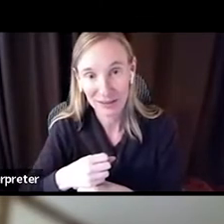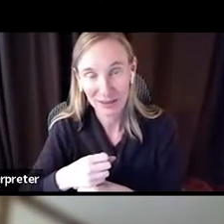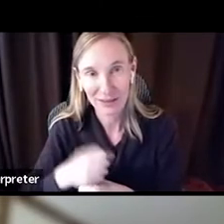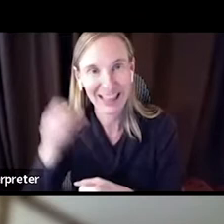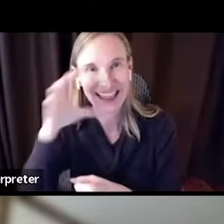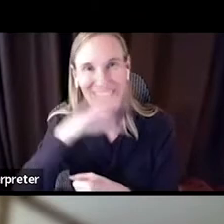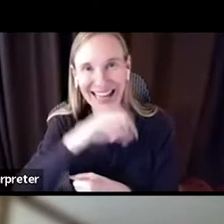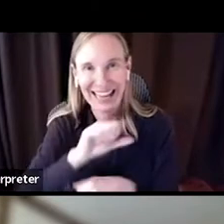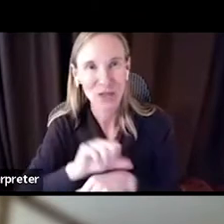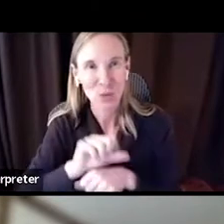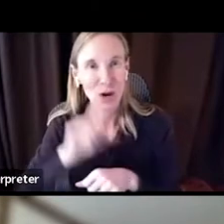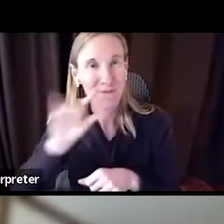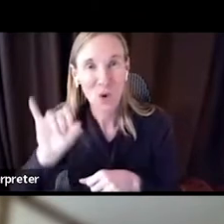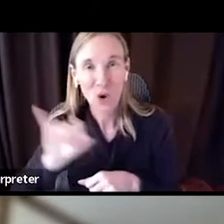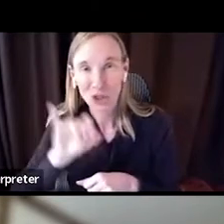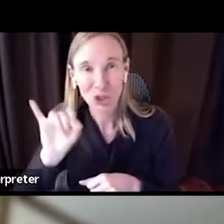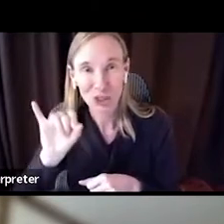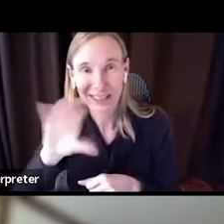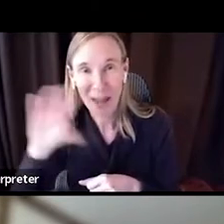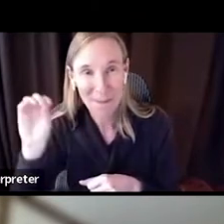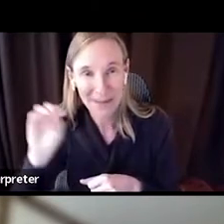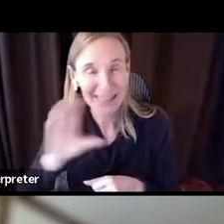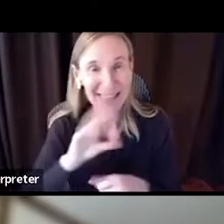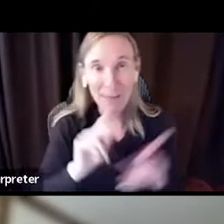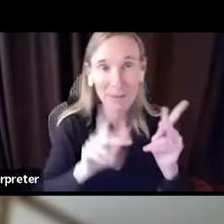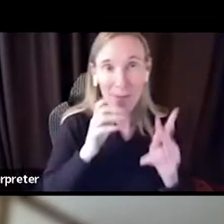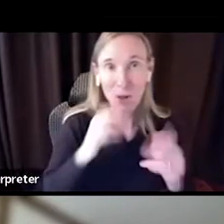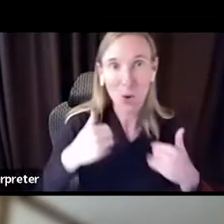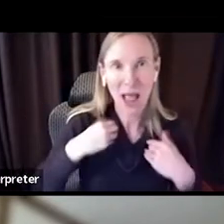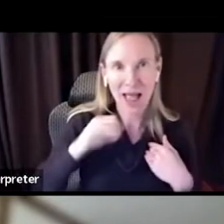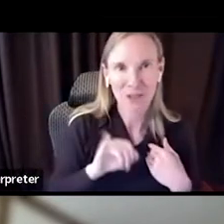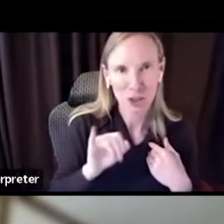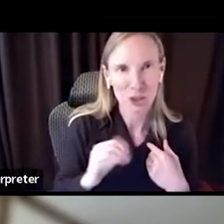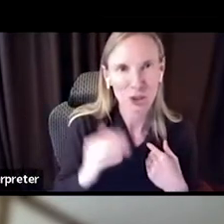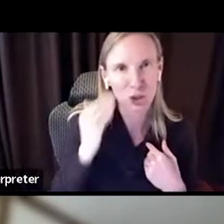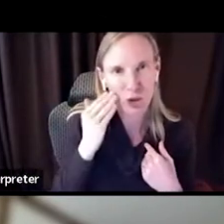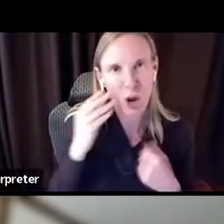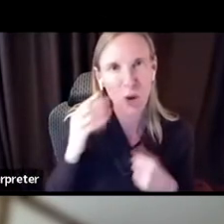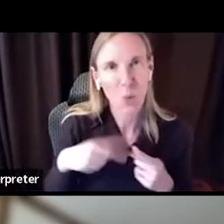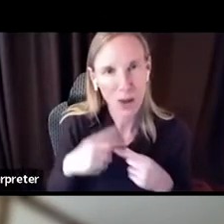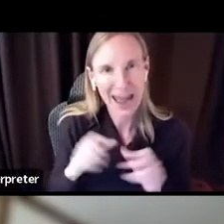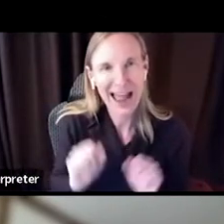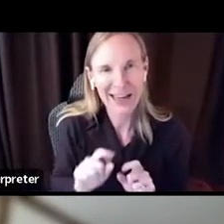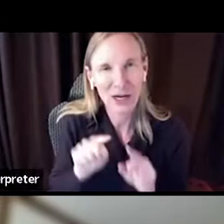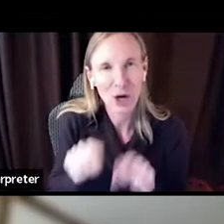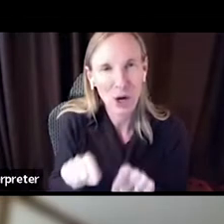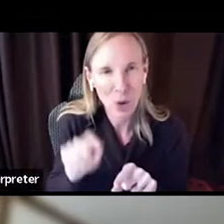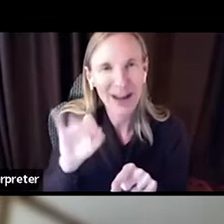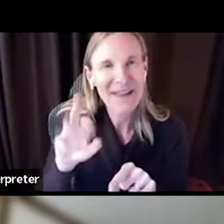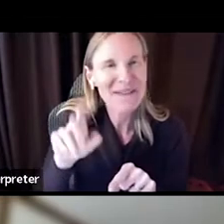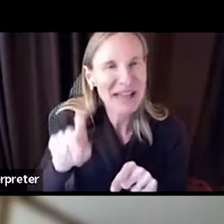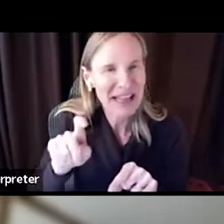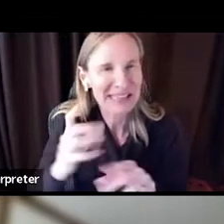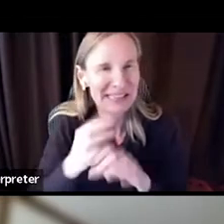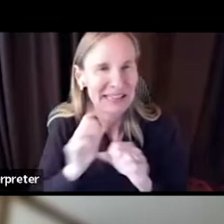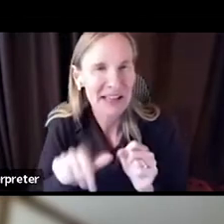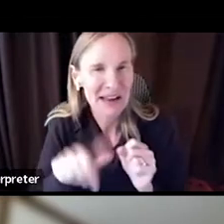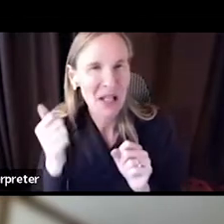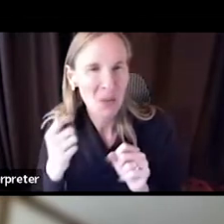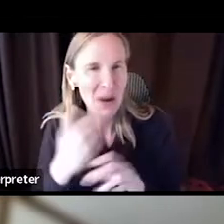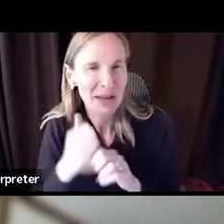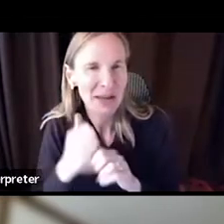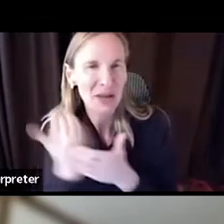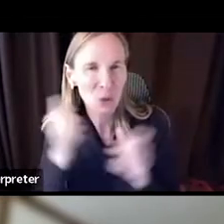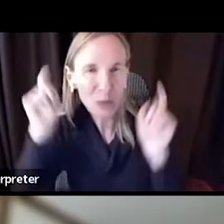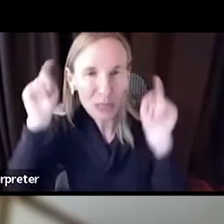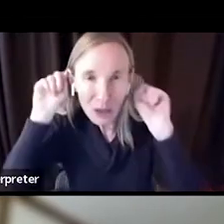out for insured and the insurance company to say, okay, it's been 3 years, I can now get a new pair of hearing aids, or